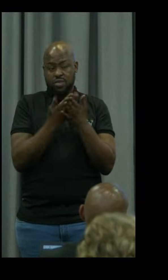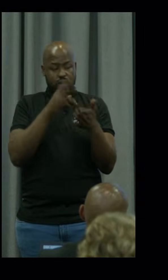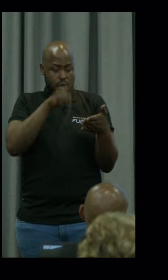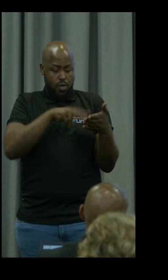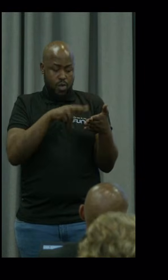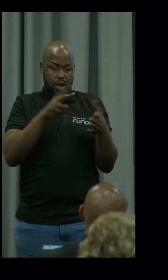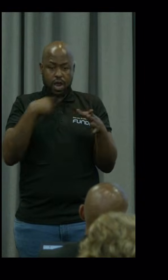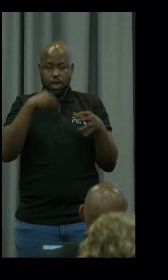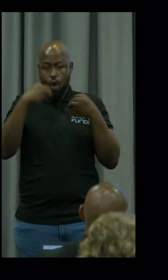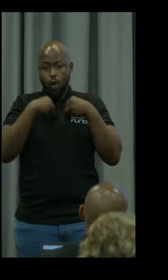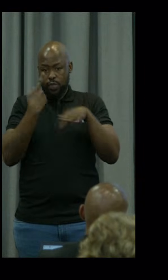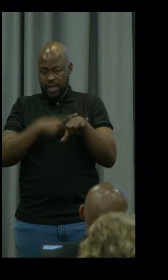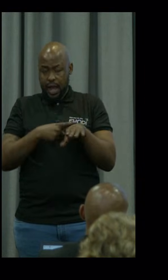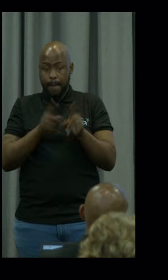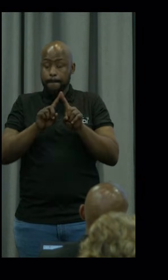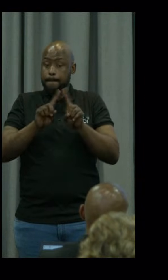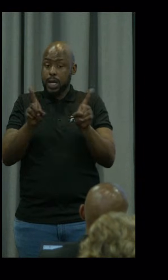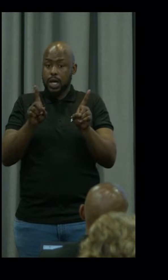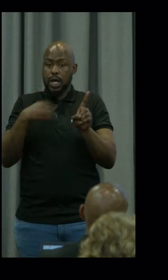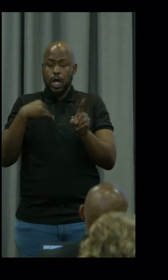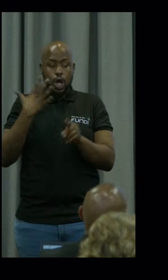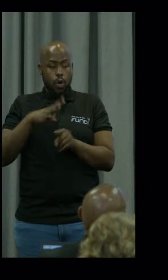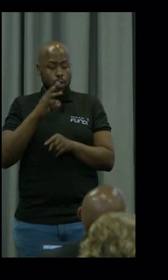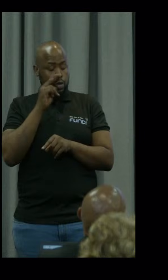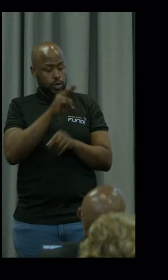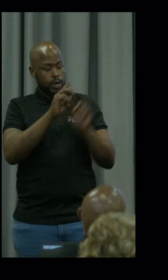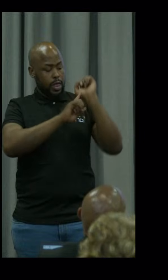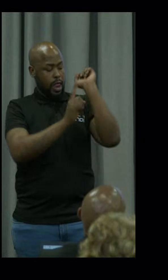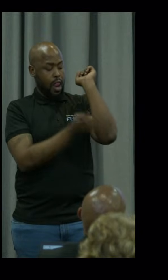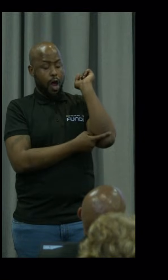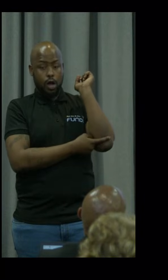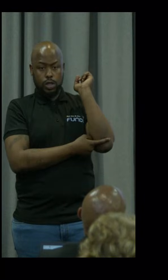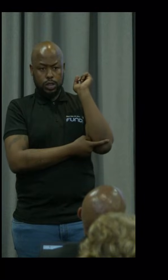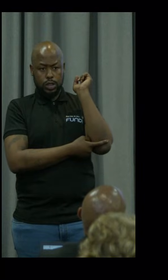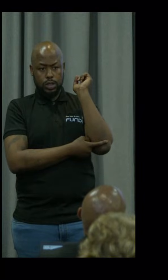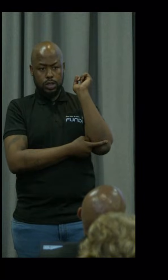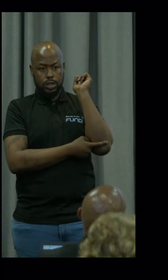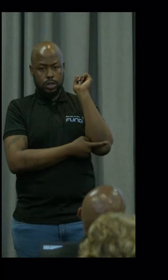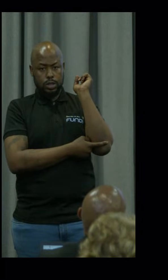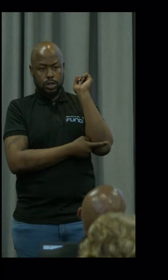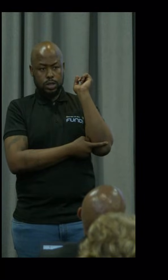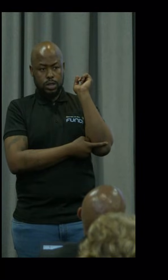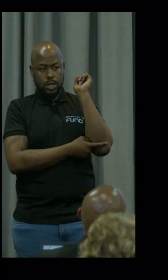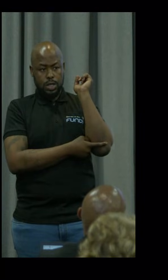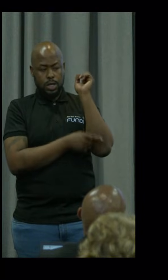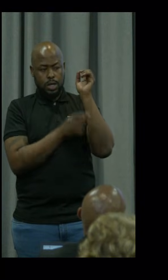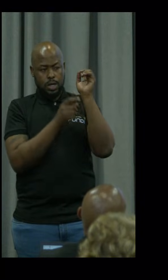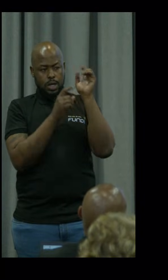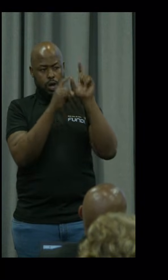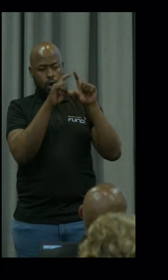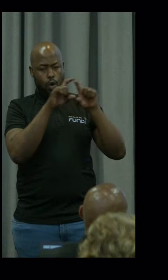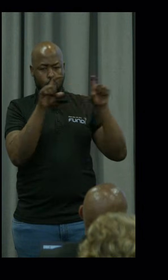leisure. But I want to look at the last column. All right, what it is that we need to really look at